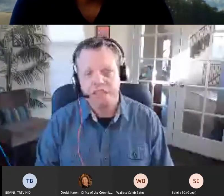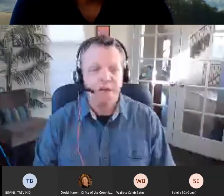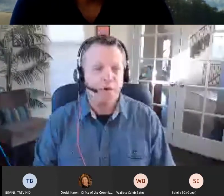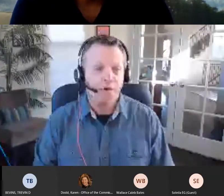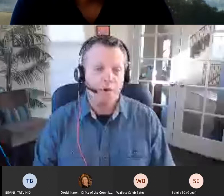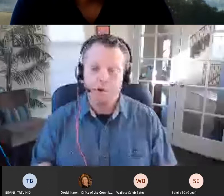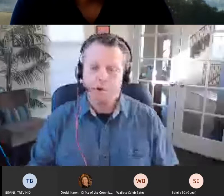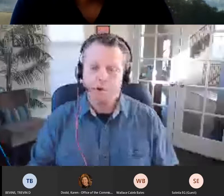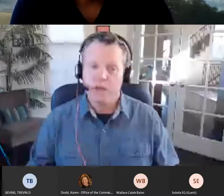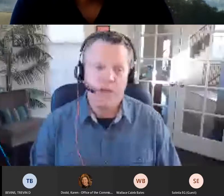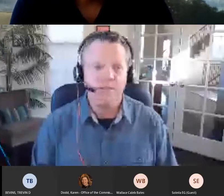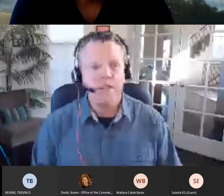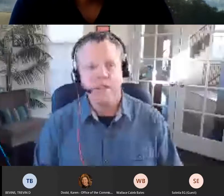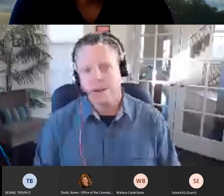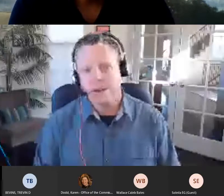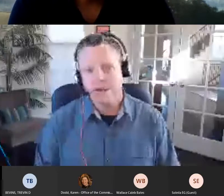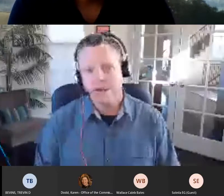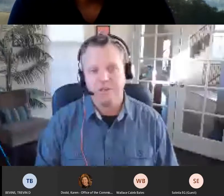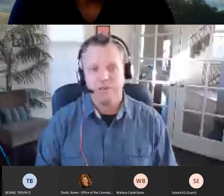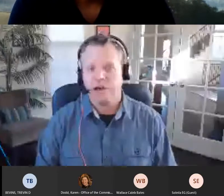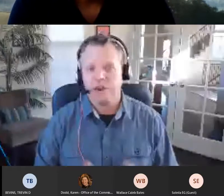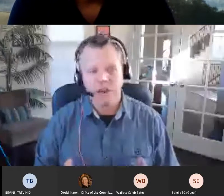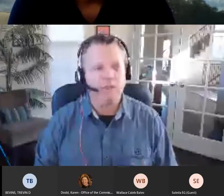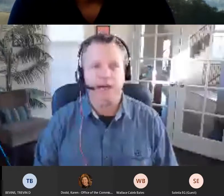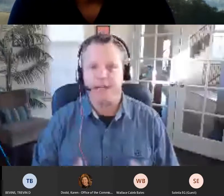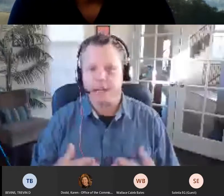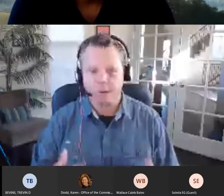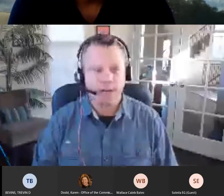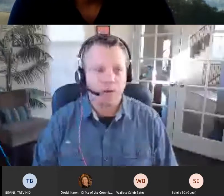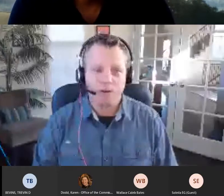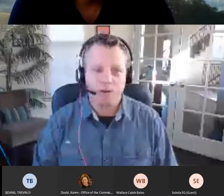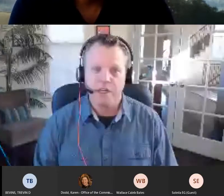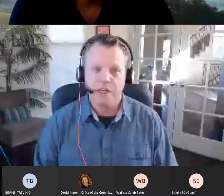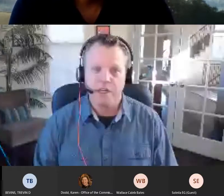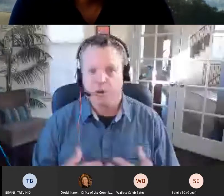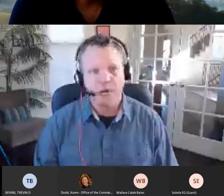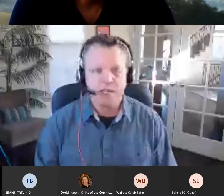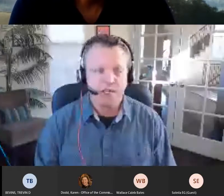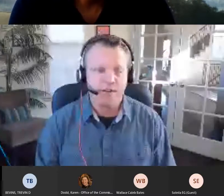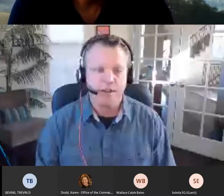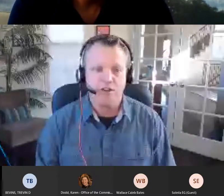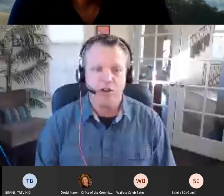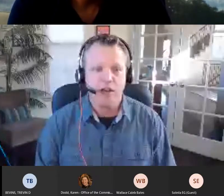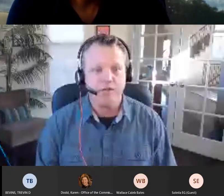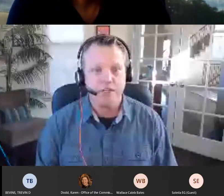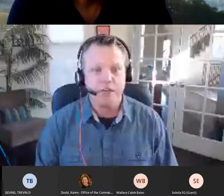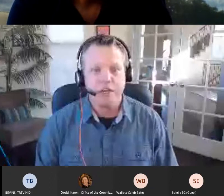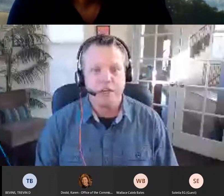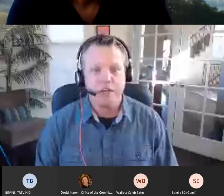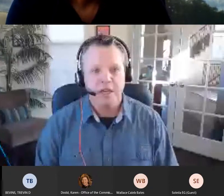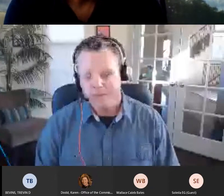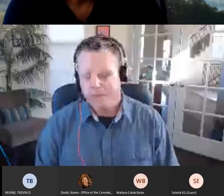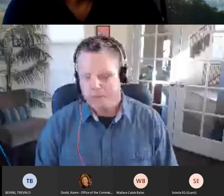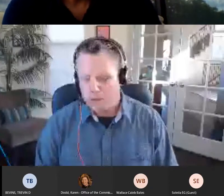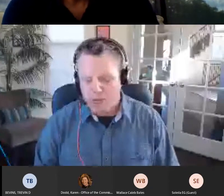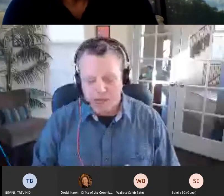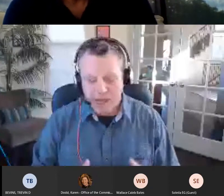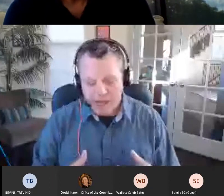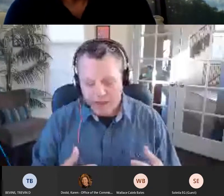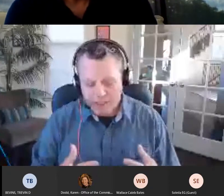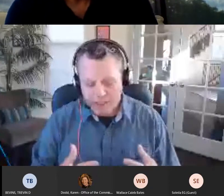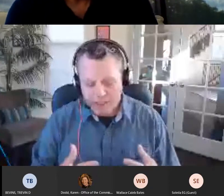United States, but we really don't have any options that are without downsides or without risks or without significant trade-offs.